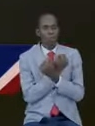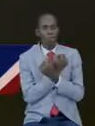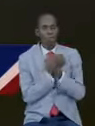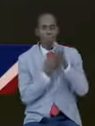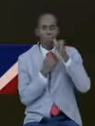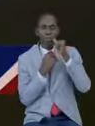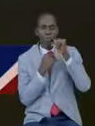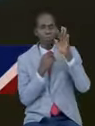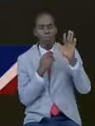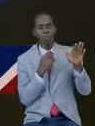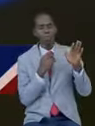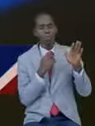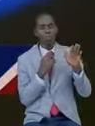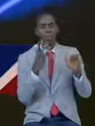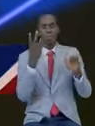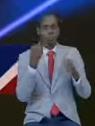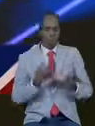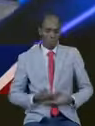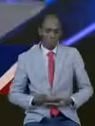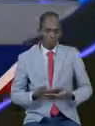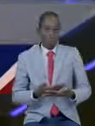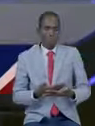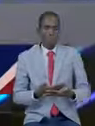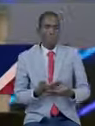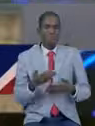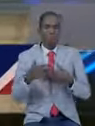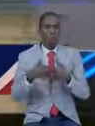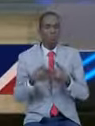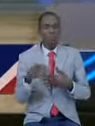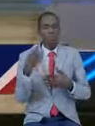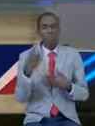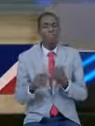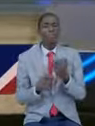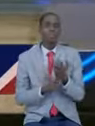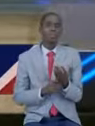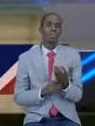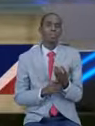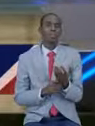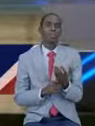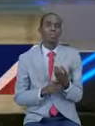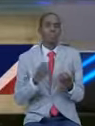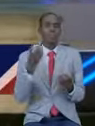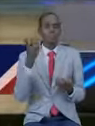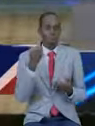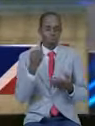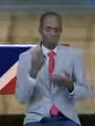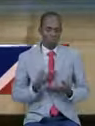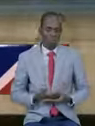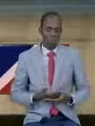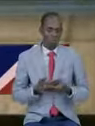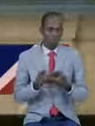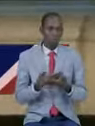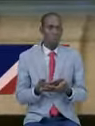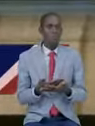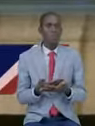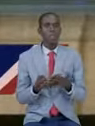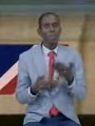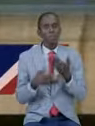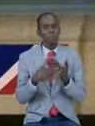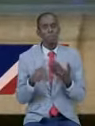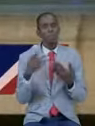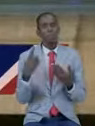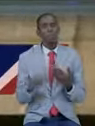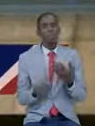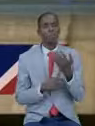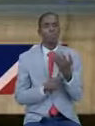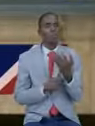bondwoman was born after the flesh. Was born after the flesh.